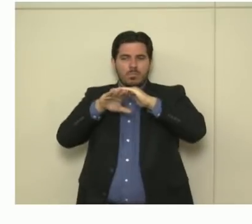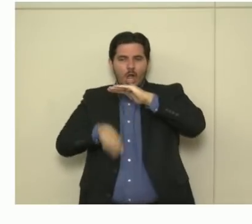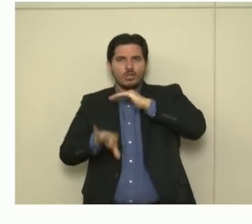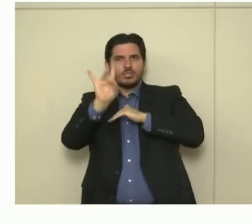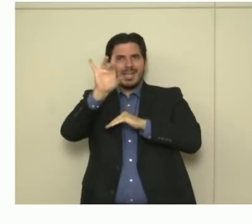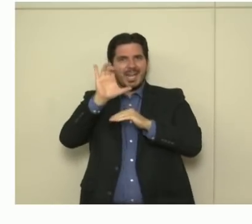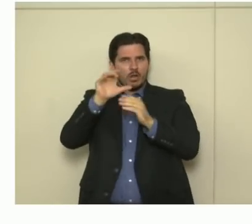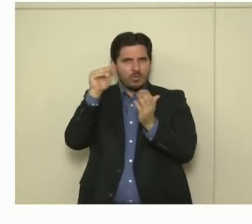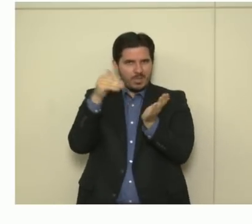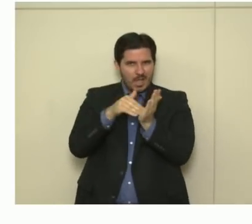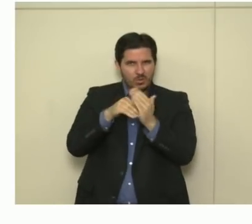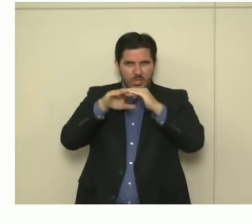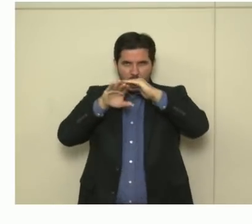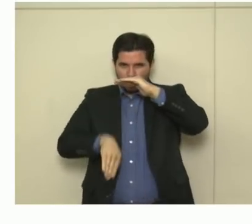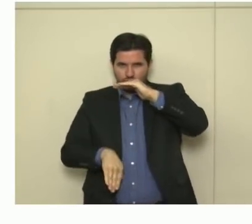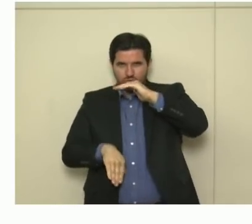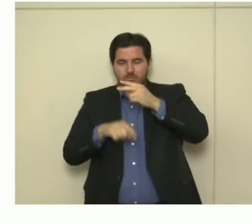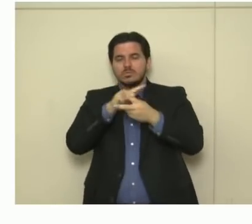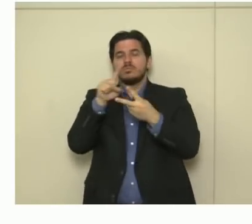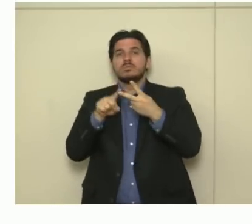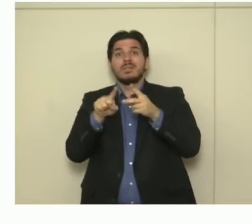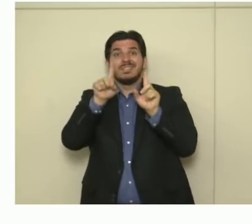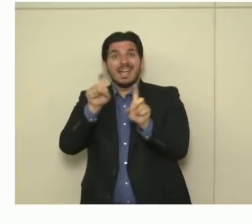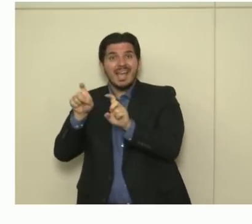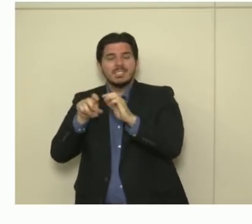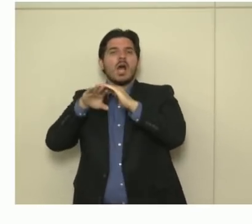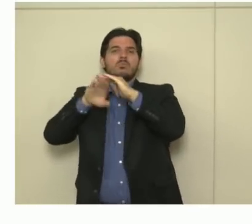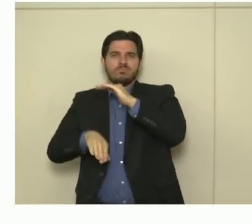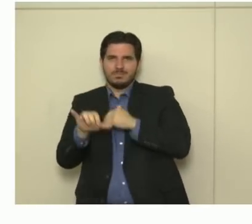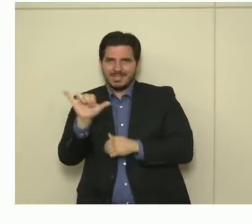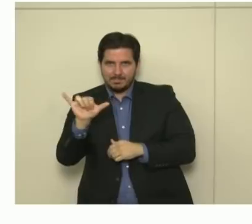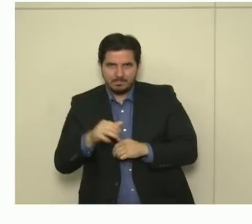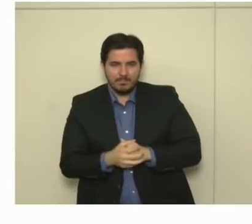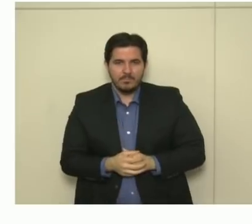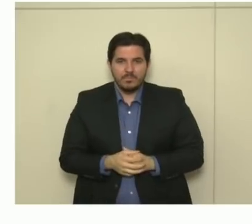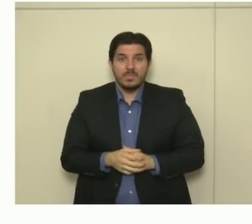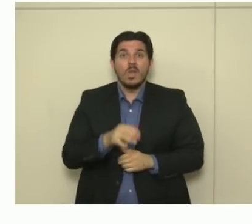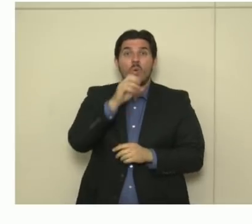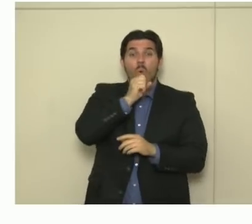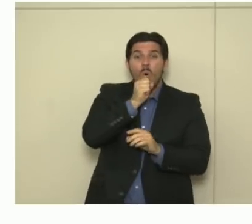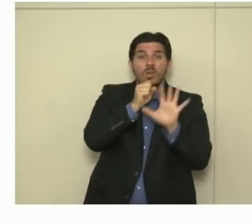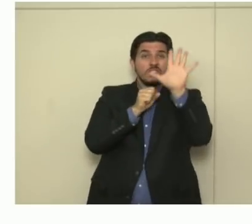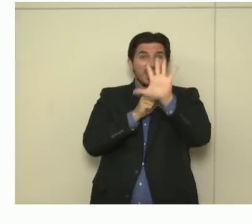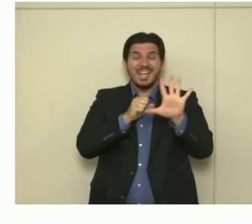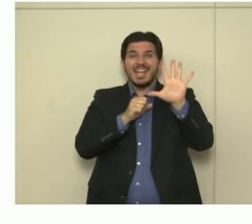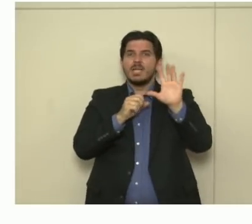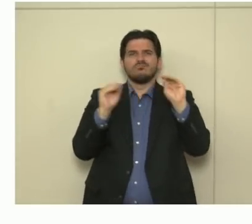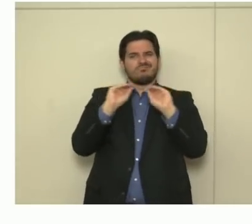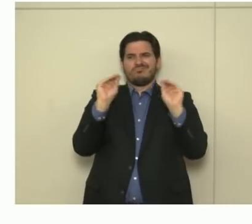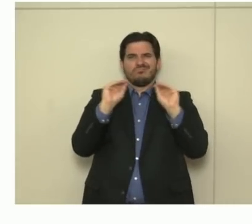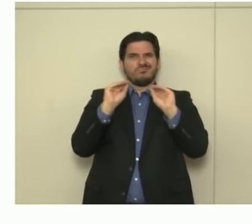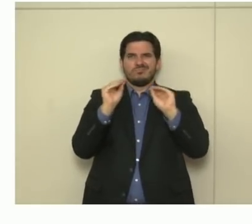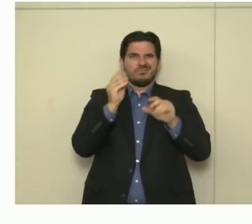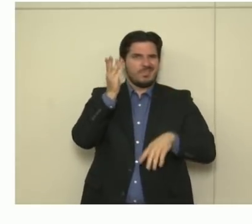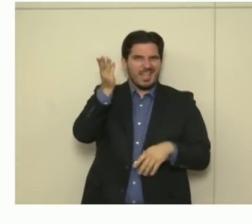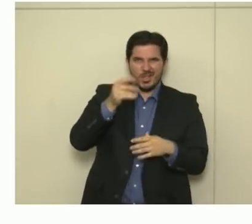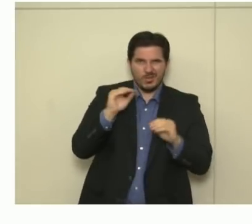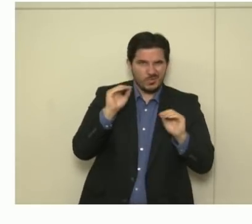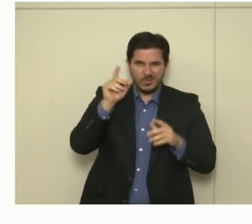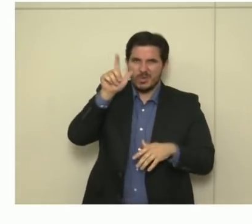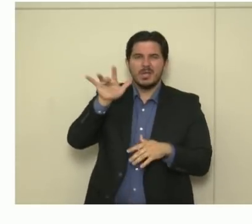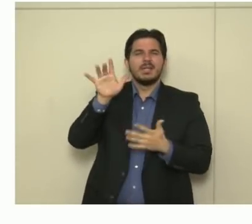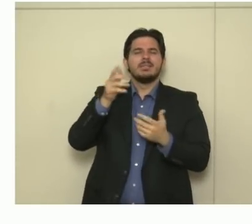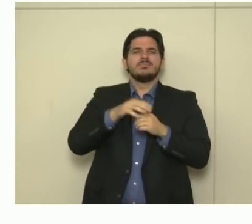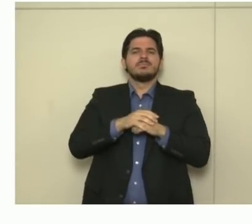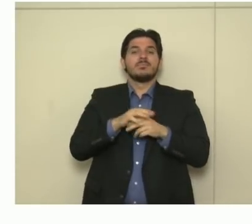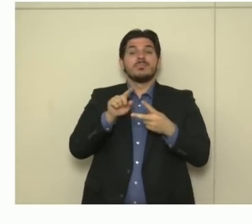testing positivity is below 5%. Orange, we don't have anybody in right now, but that's a high test positivity rate, low case count.